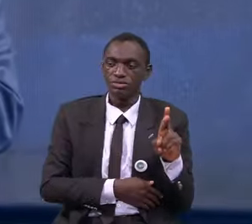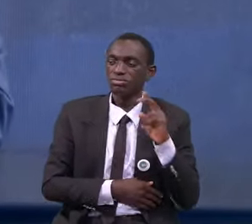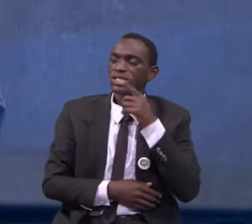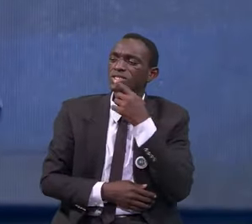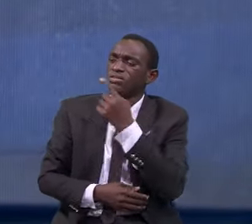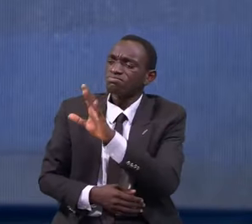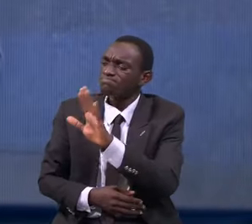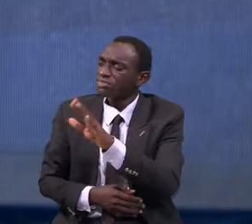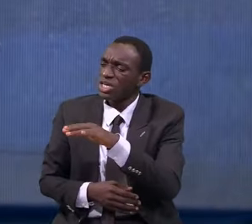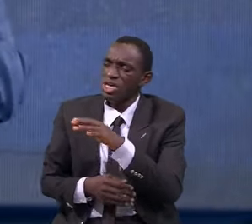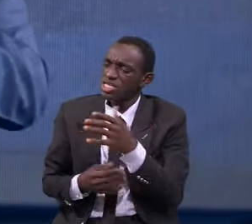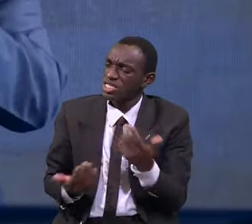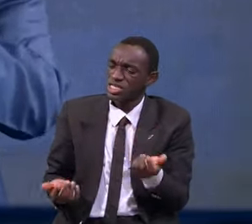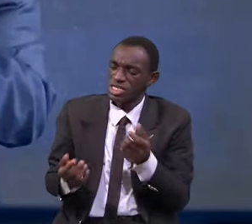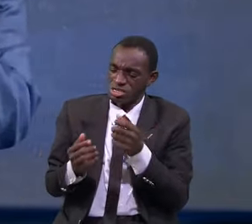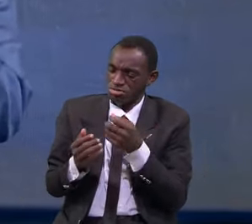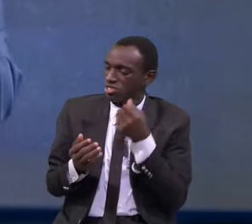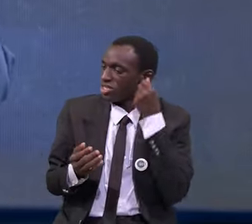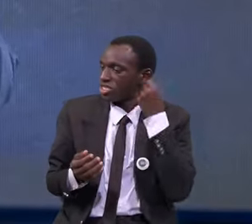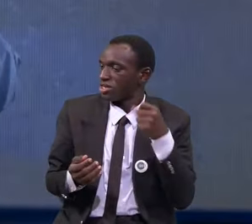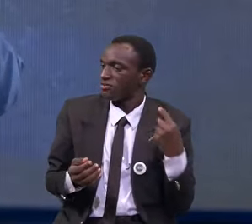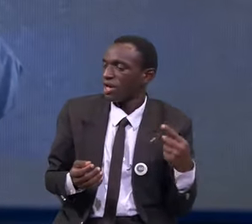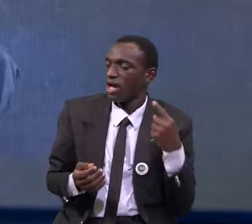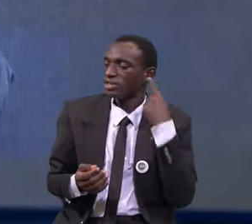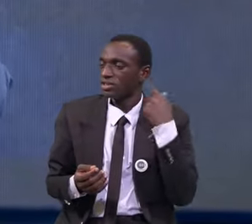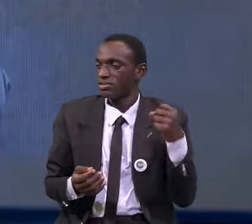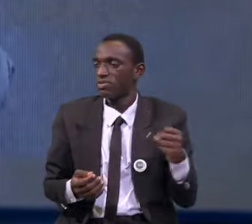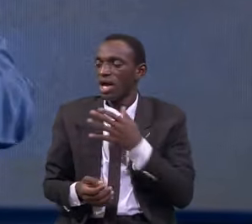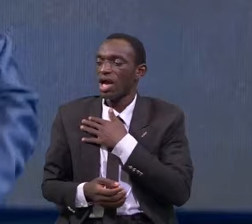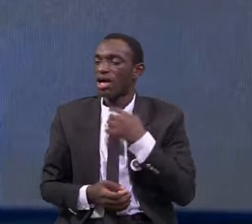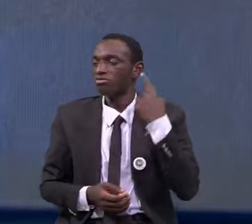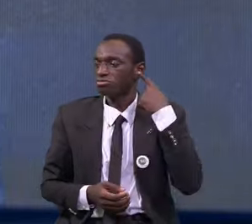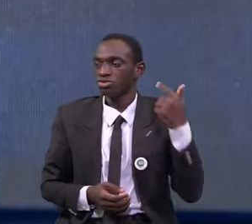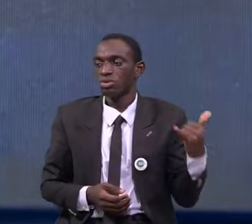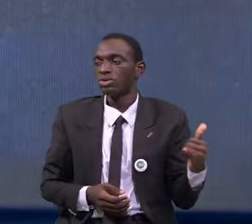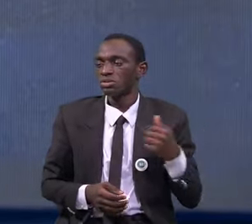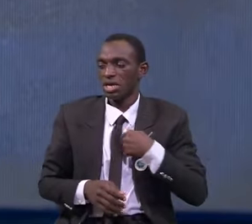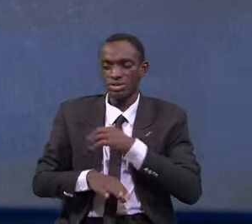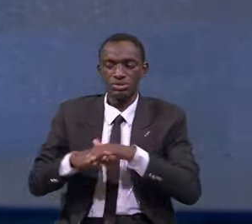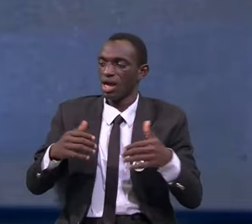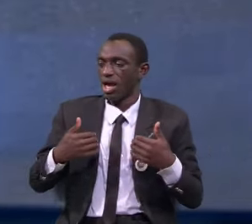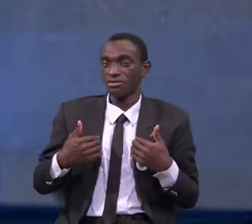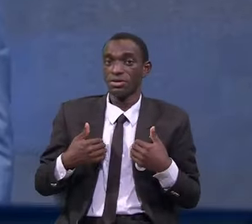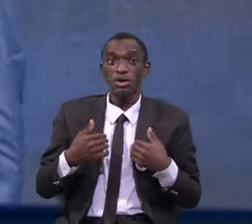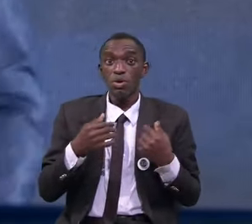none. We're talking about what silver and gold cannot do.